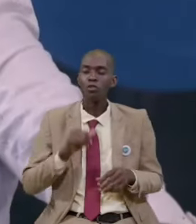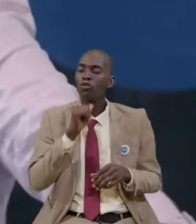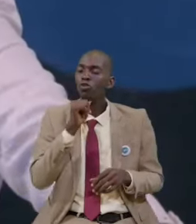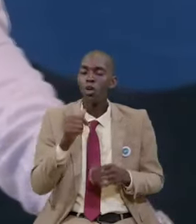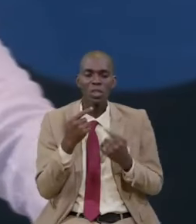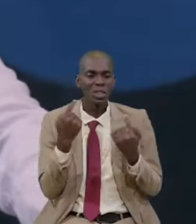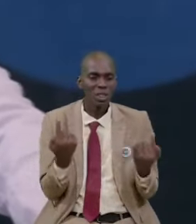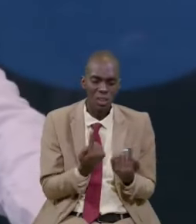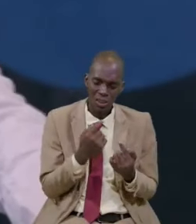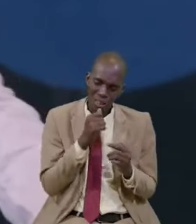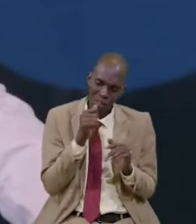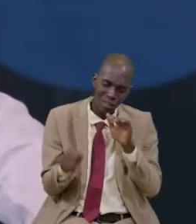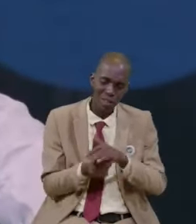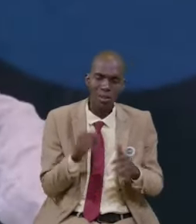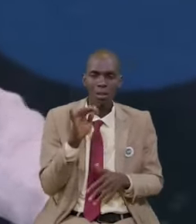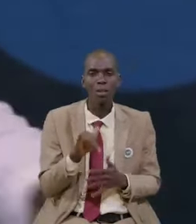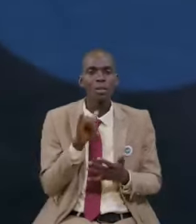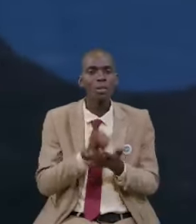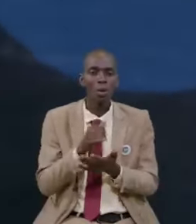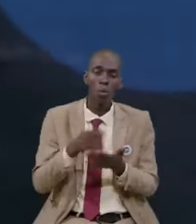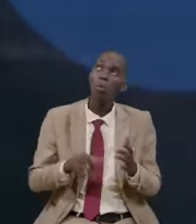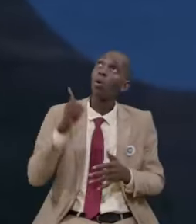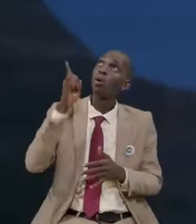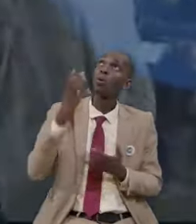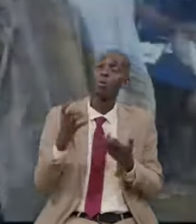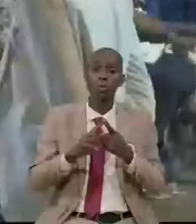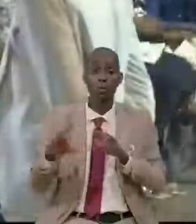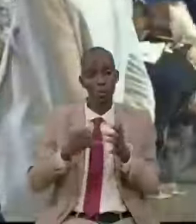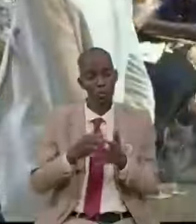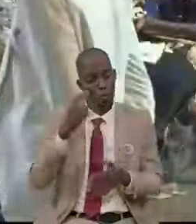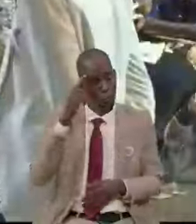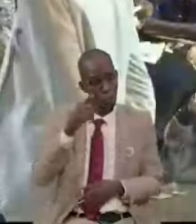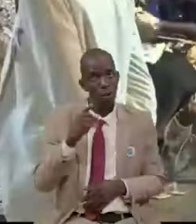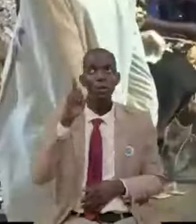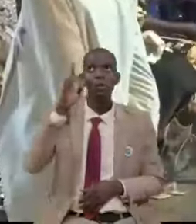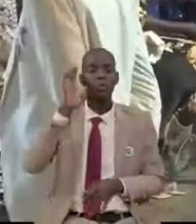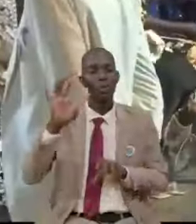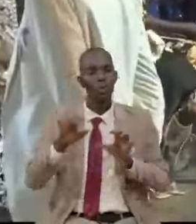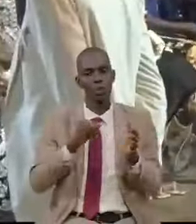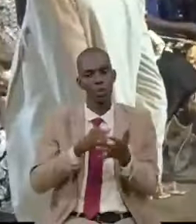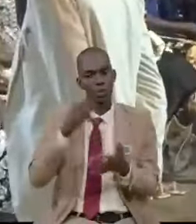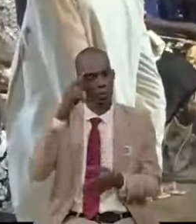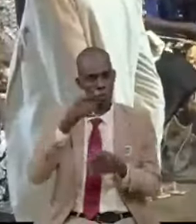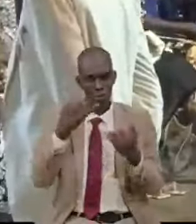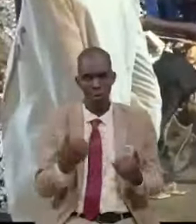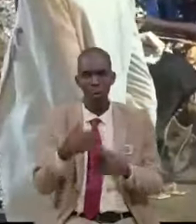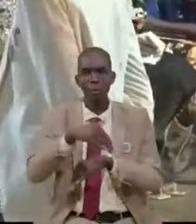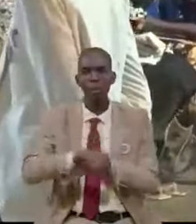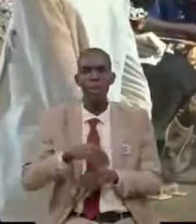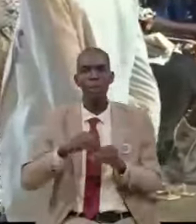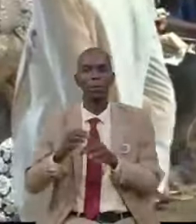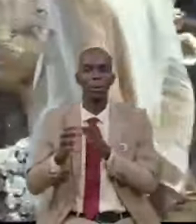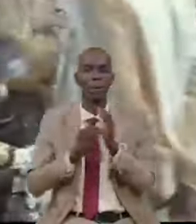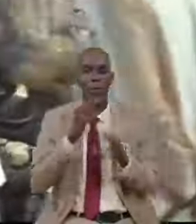Lord wants to do for you, and the Lord will do it tonight. I said the Lord will do it tonight. You're seeing